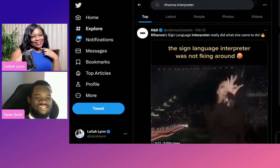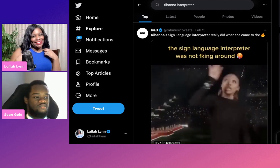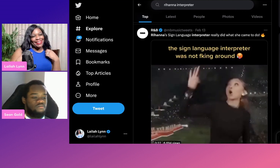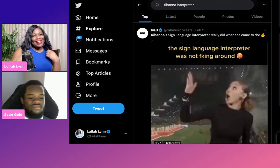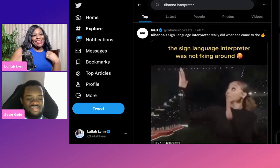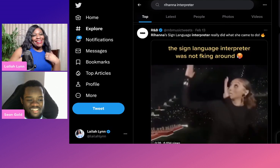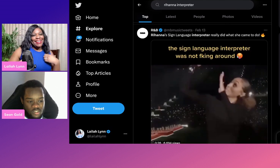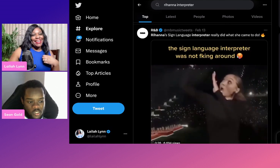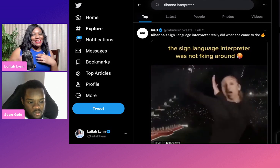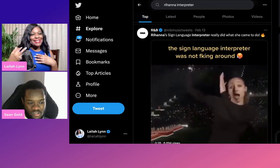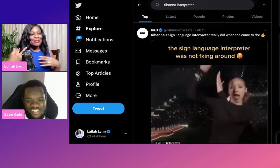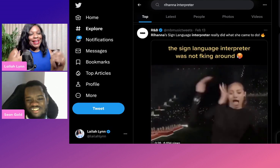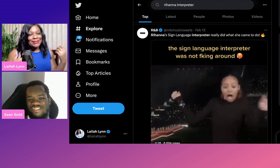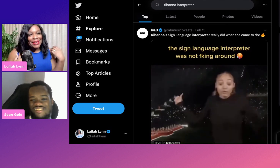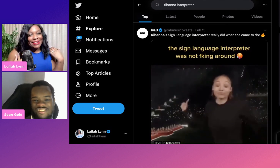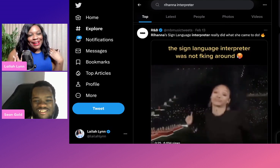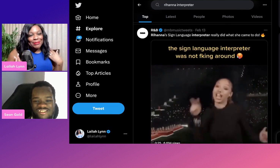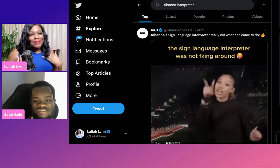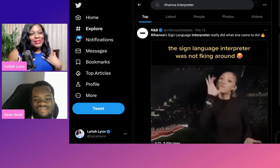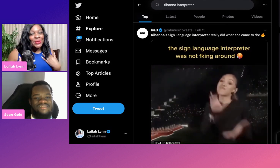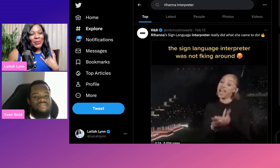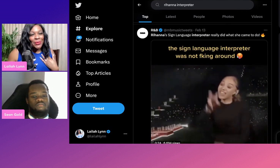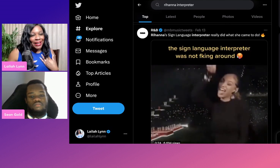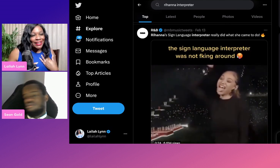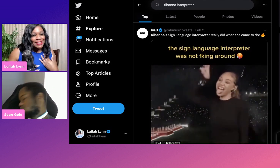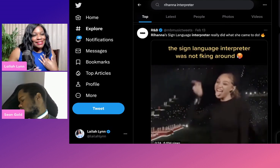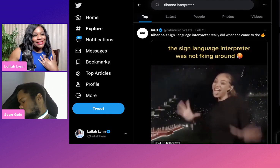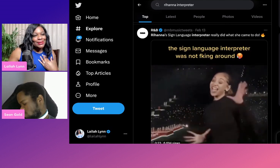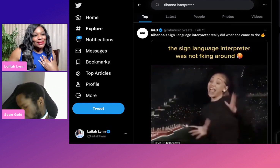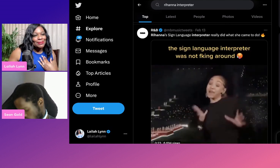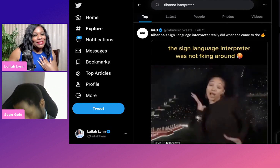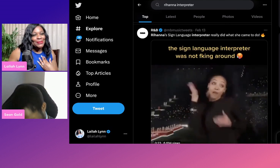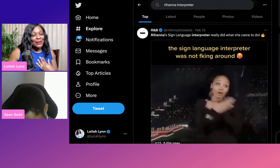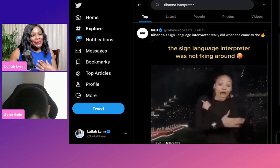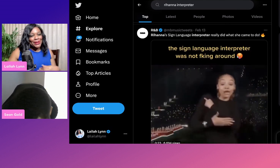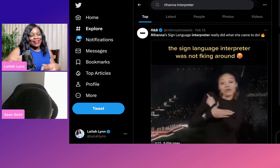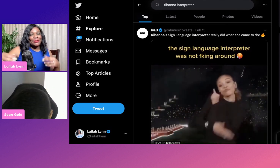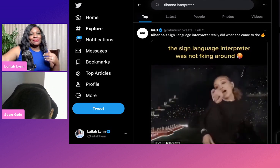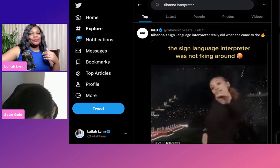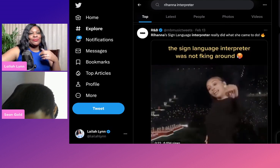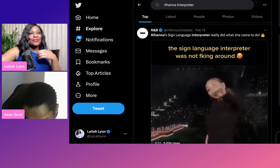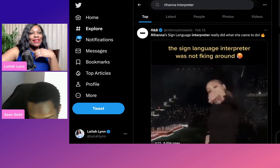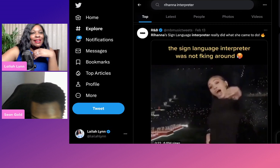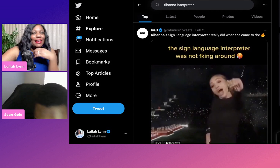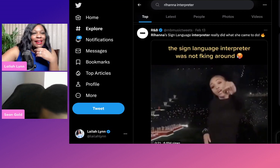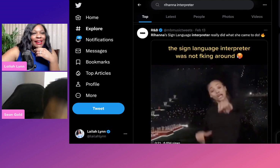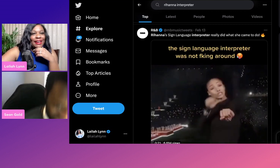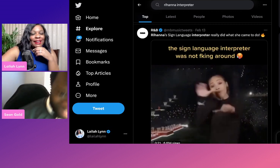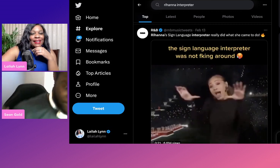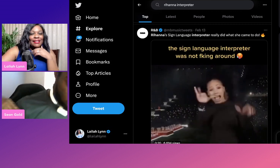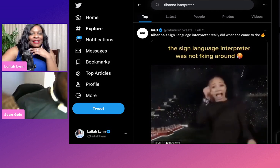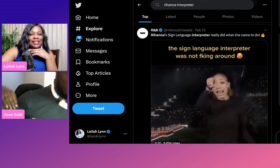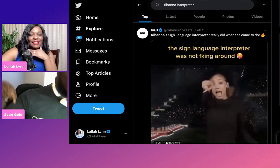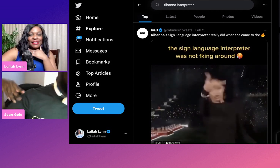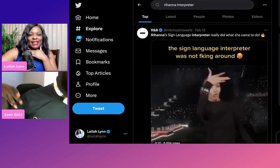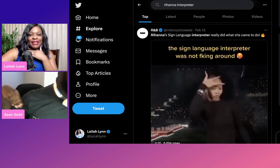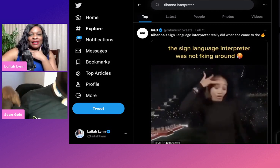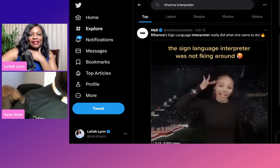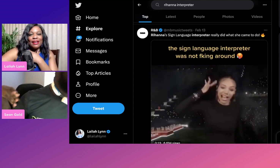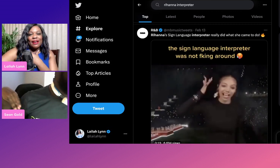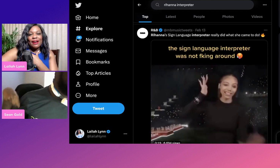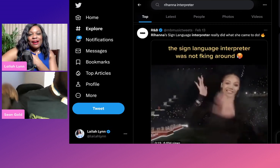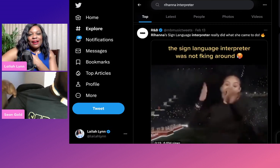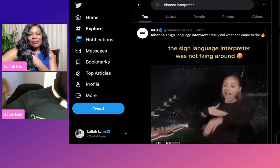And he's a Black man. I believe he's wearing white. I can't see it too good, but he's wearing white. And he